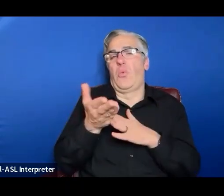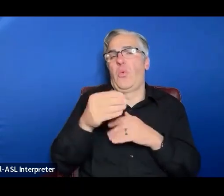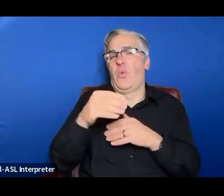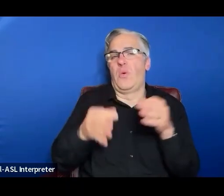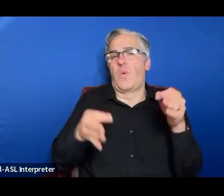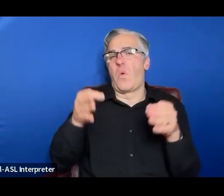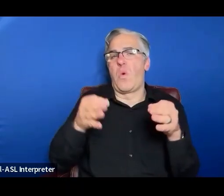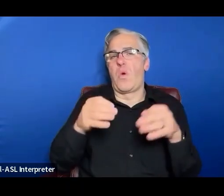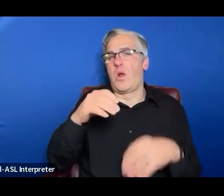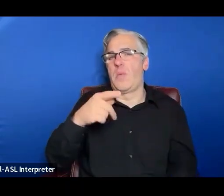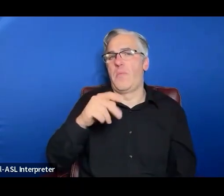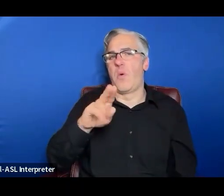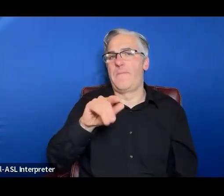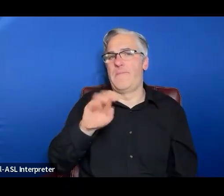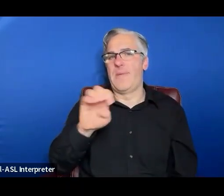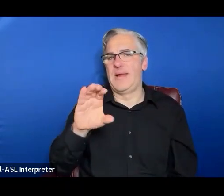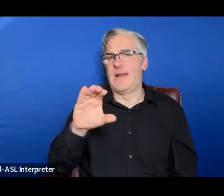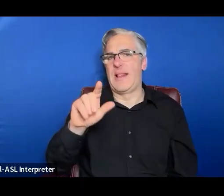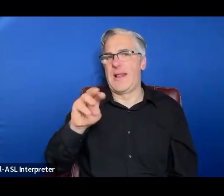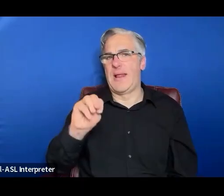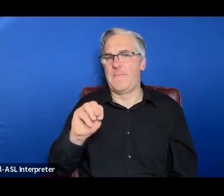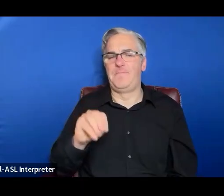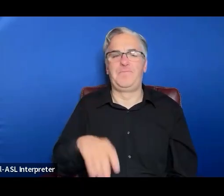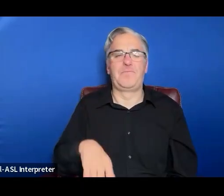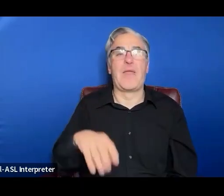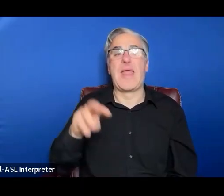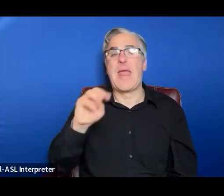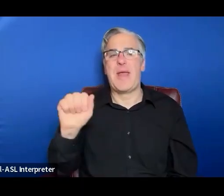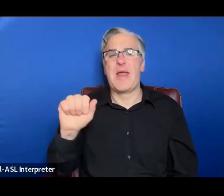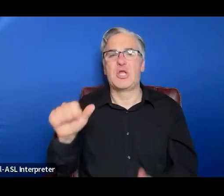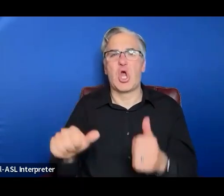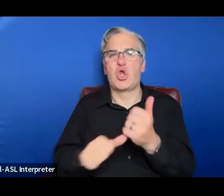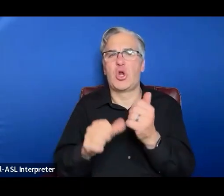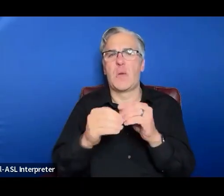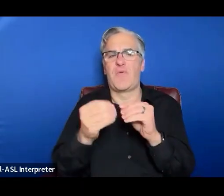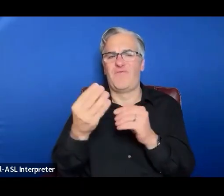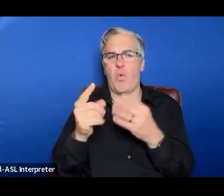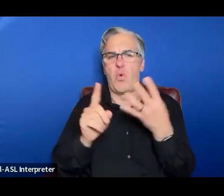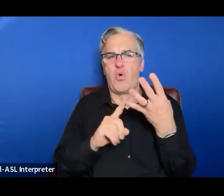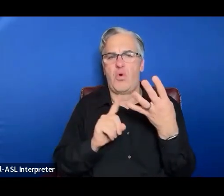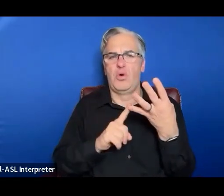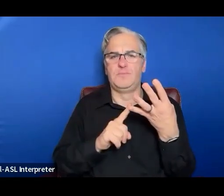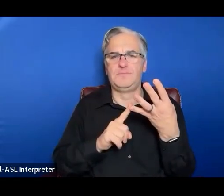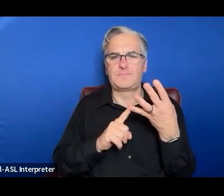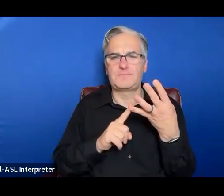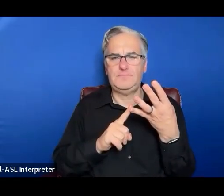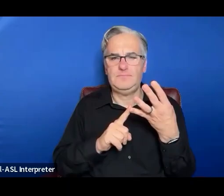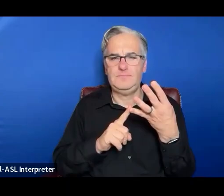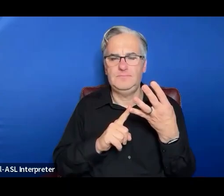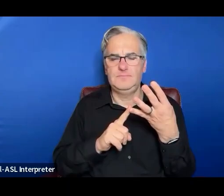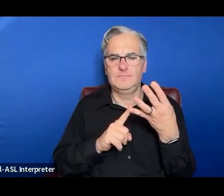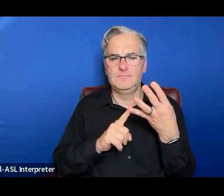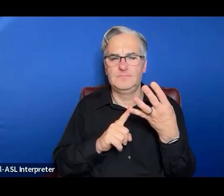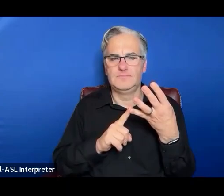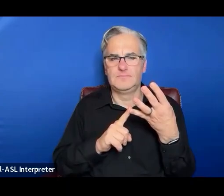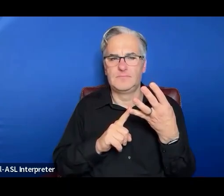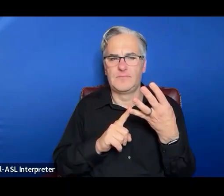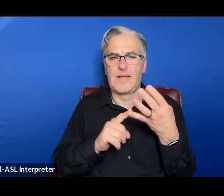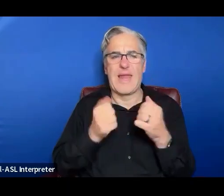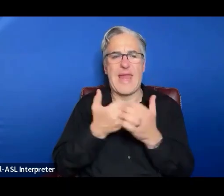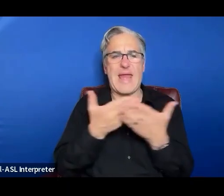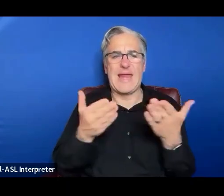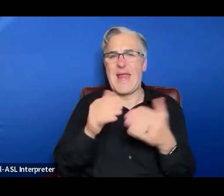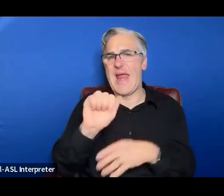And the medical assistance comes under number 4. So after any